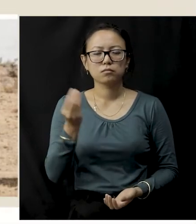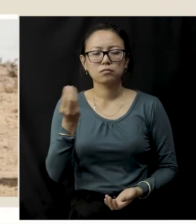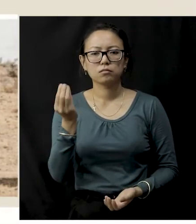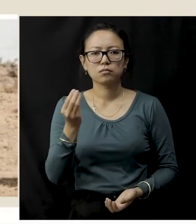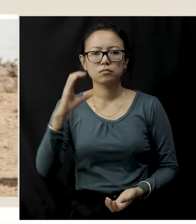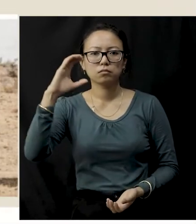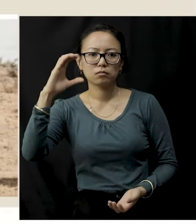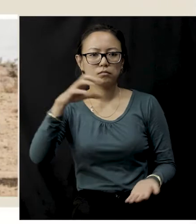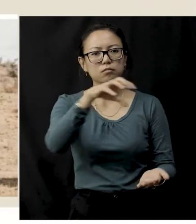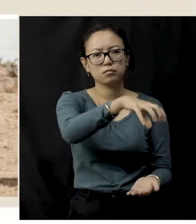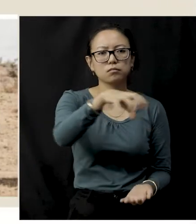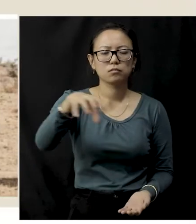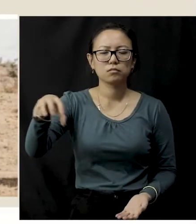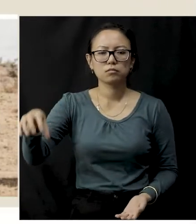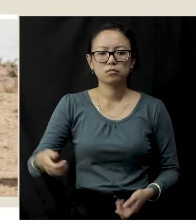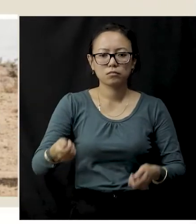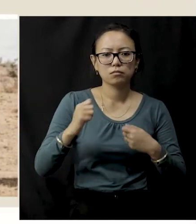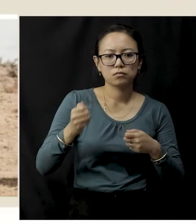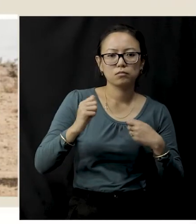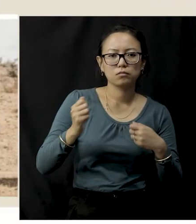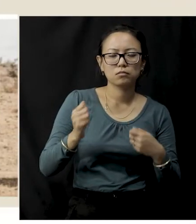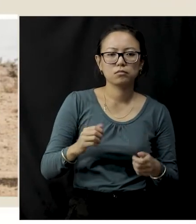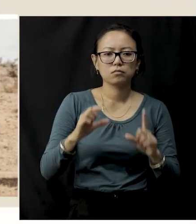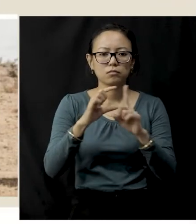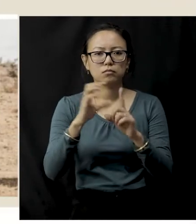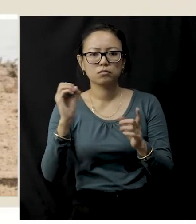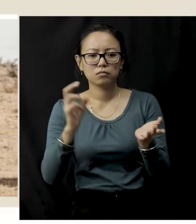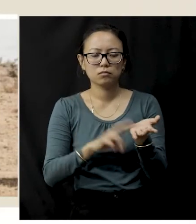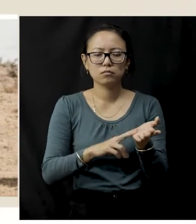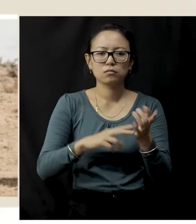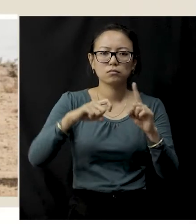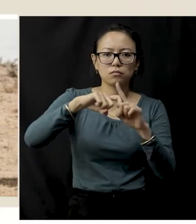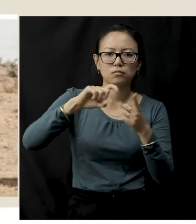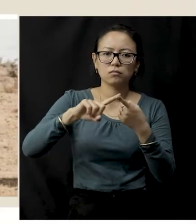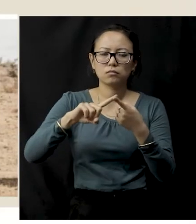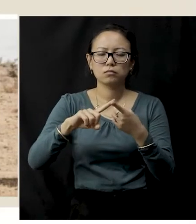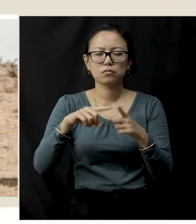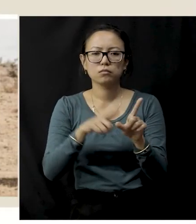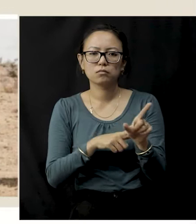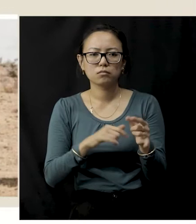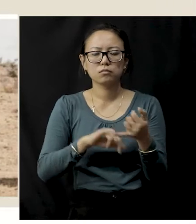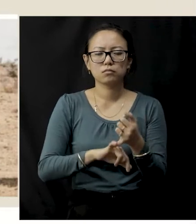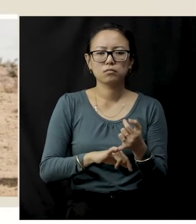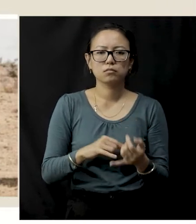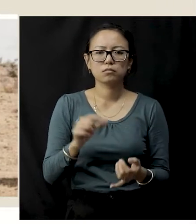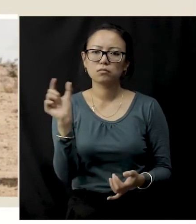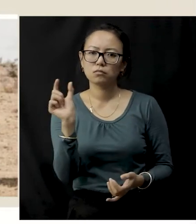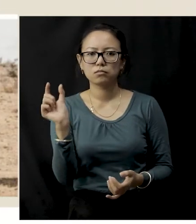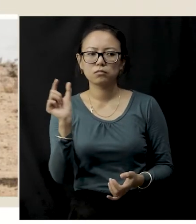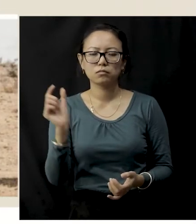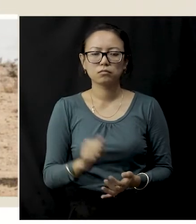are used and the donkeys are also used for transportation. So this